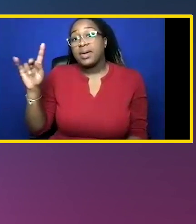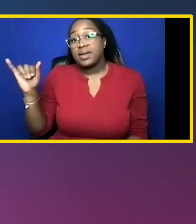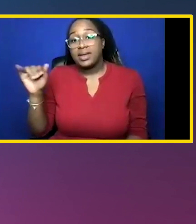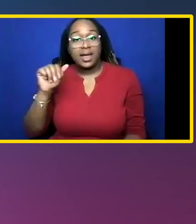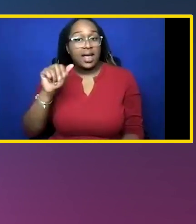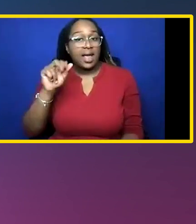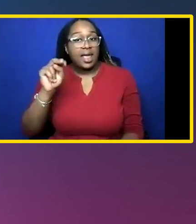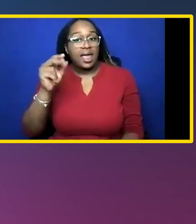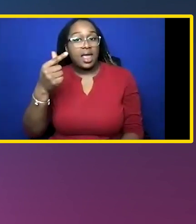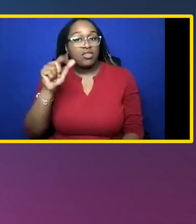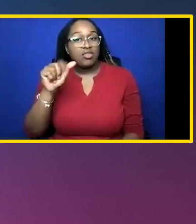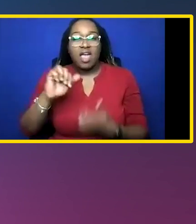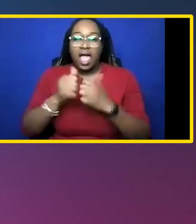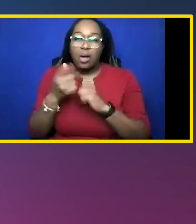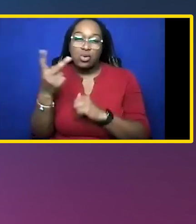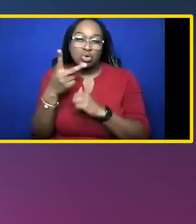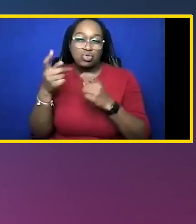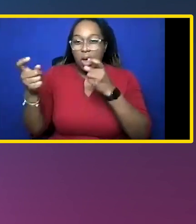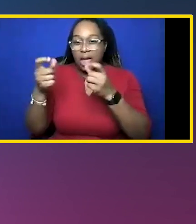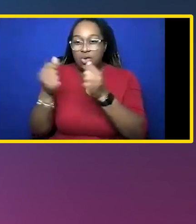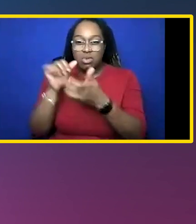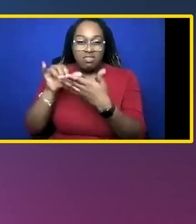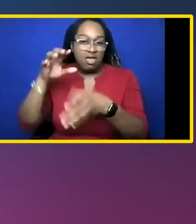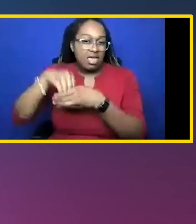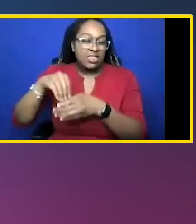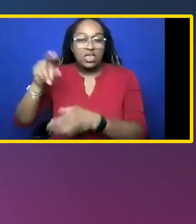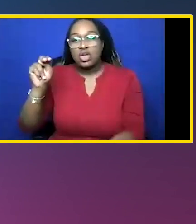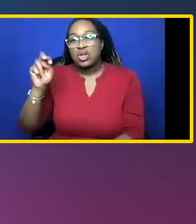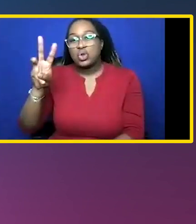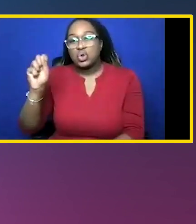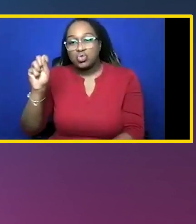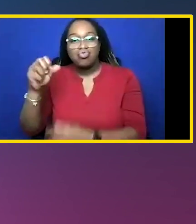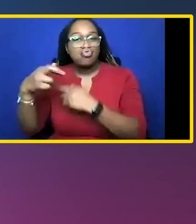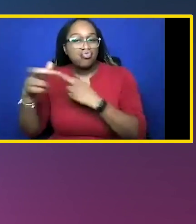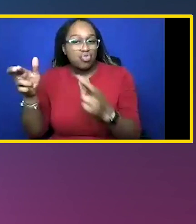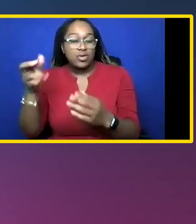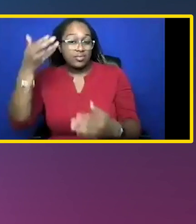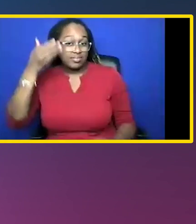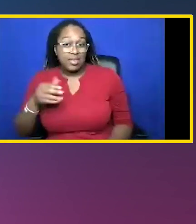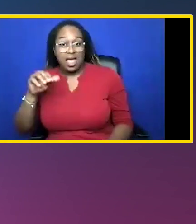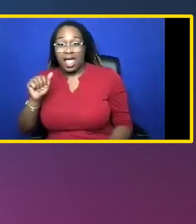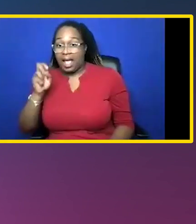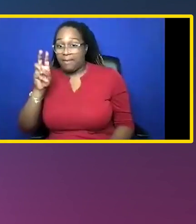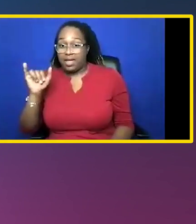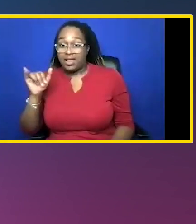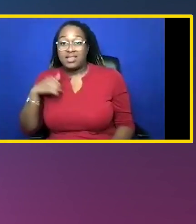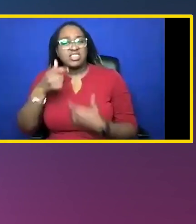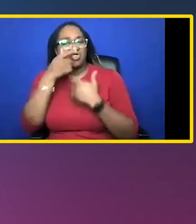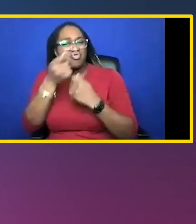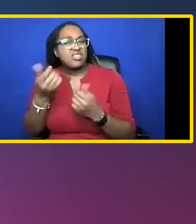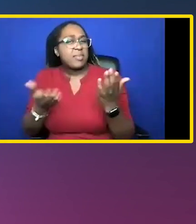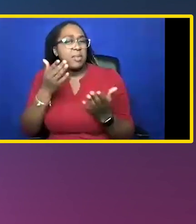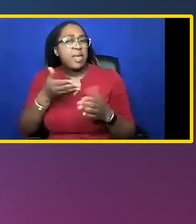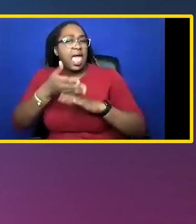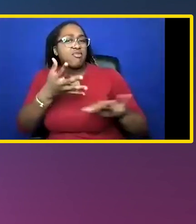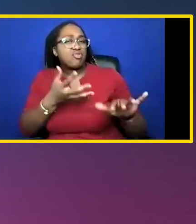dealing with that when you are, yeah, go ahead. Oh, this is Amity. It's interesting. And Angela, I think this might be after you left